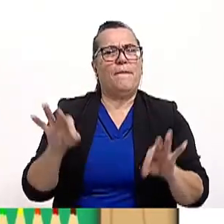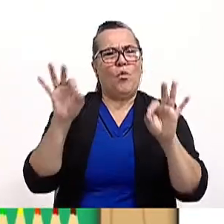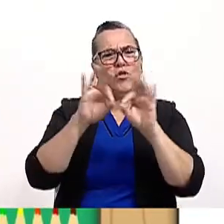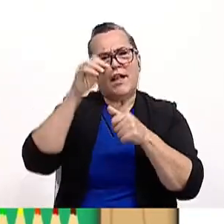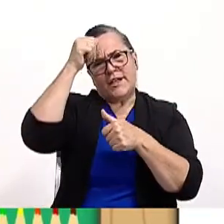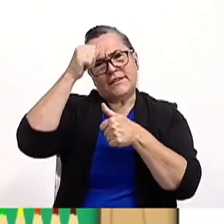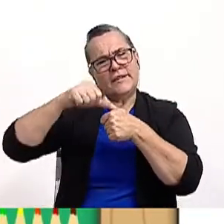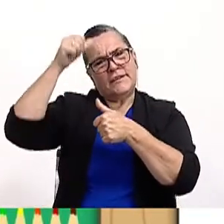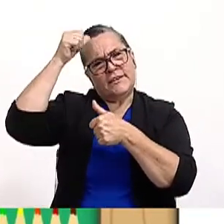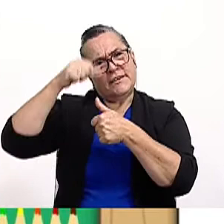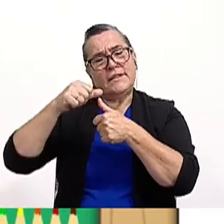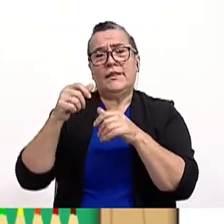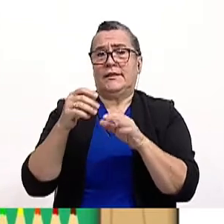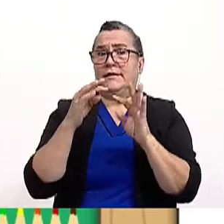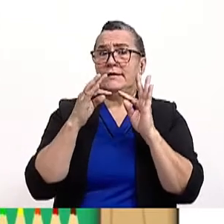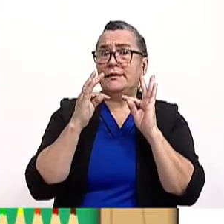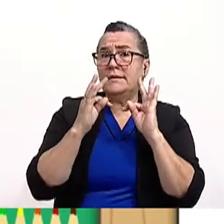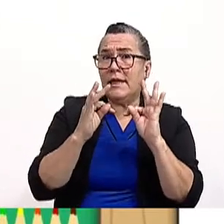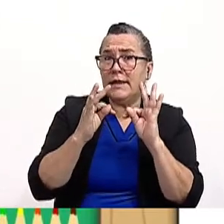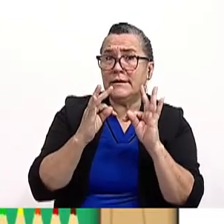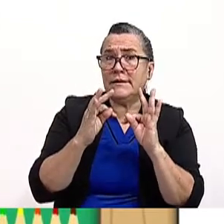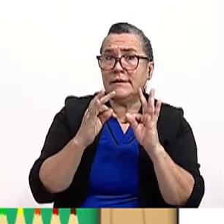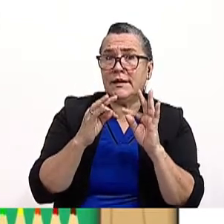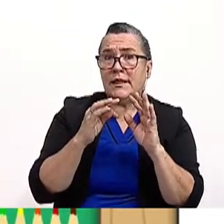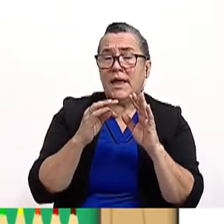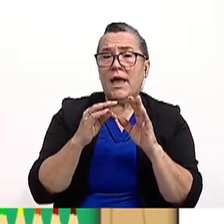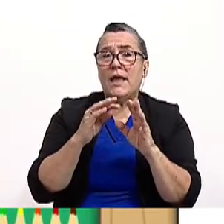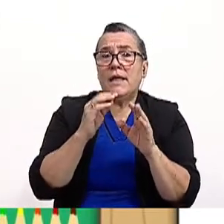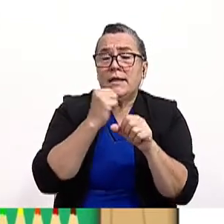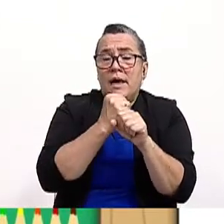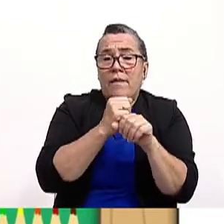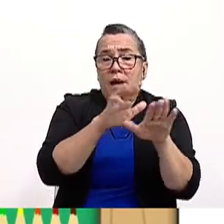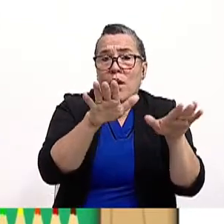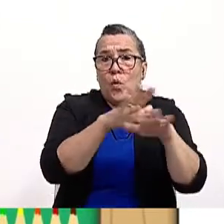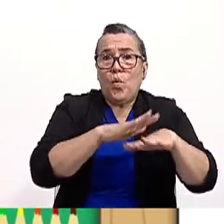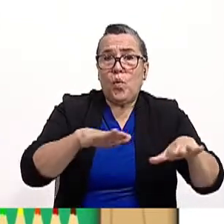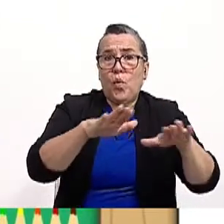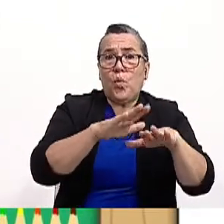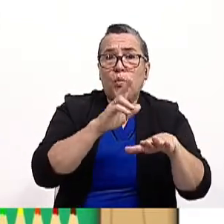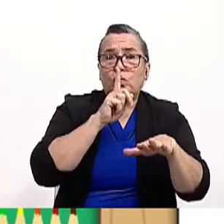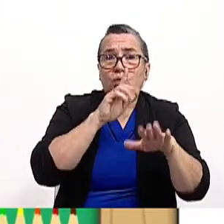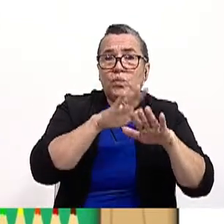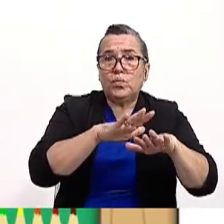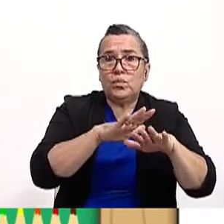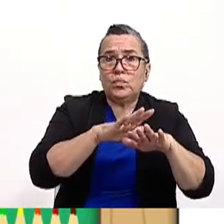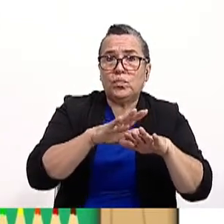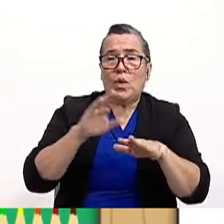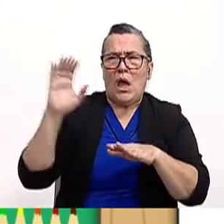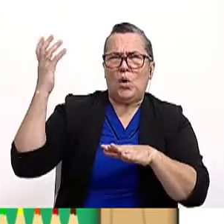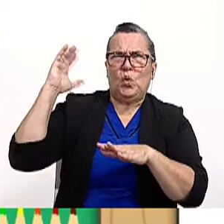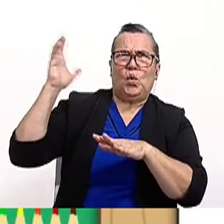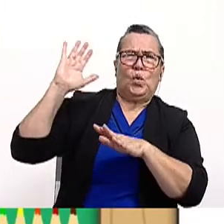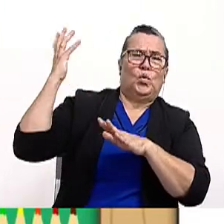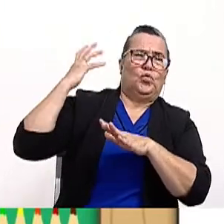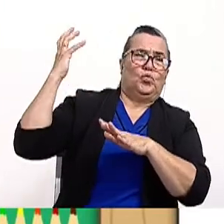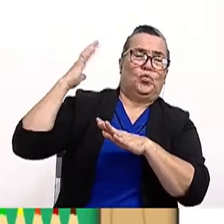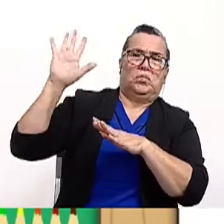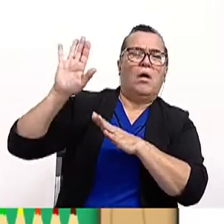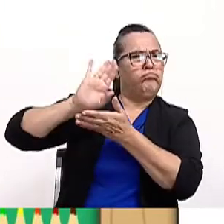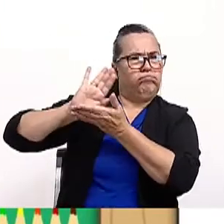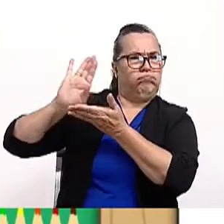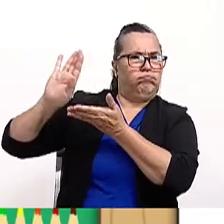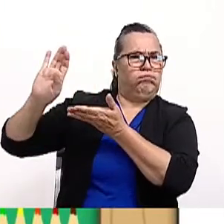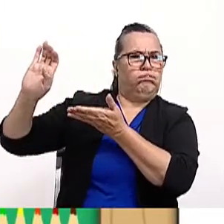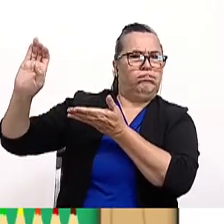reminders. Try to work in a quiet place. Avoid loud noises.